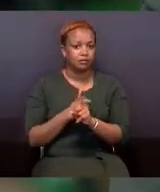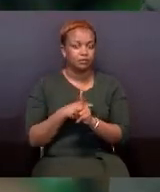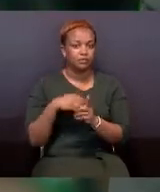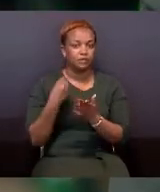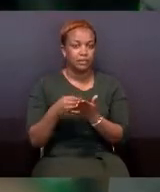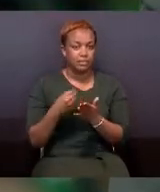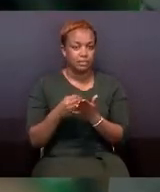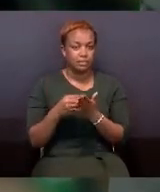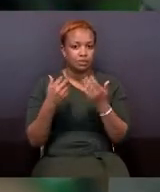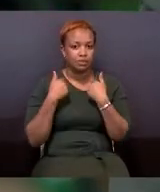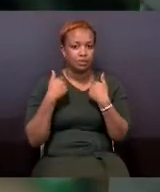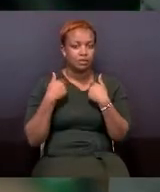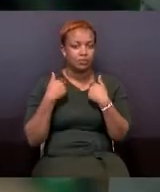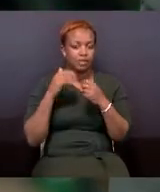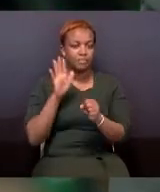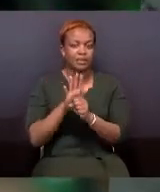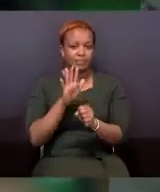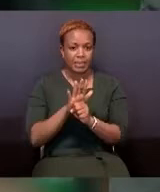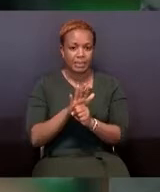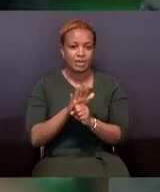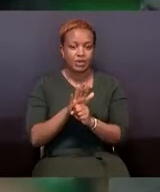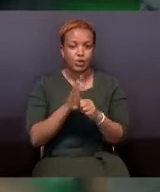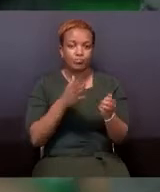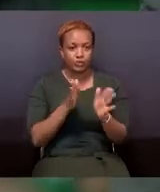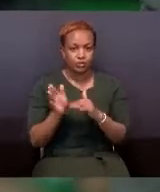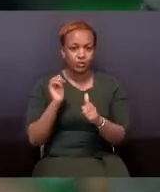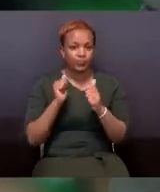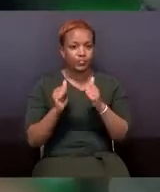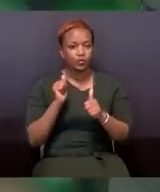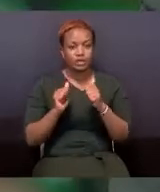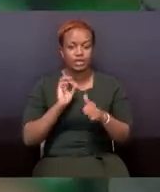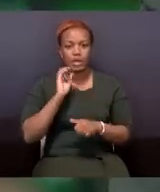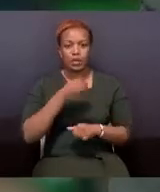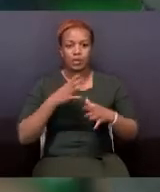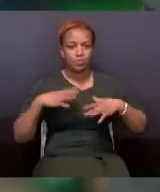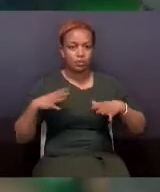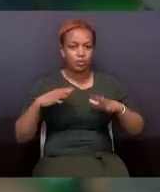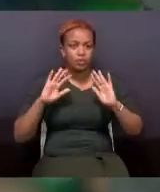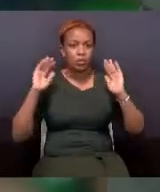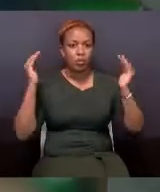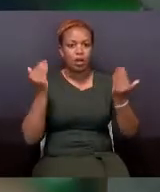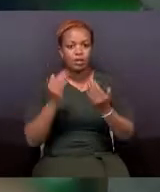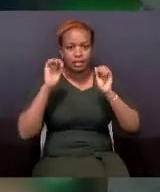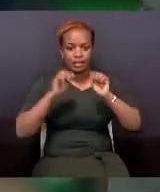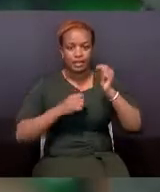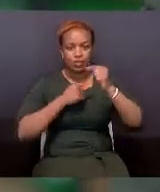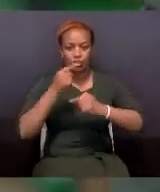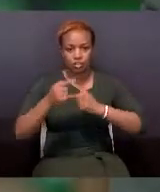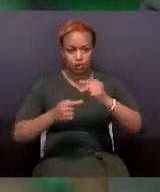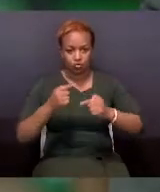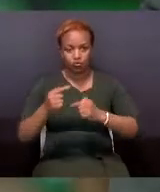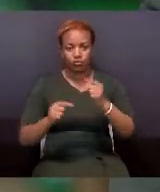world, there are very many opportunities that our people across the world can continue to exploit.